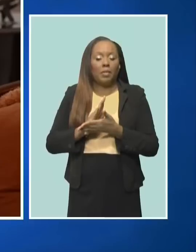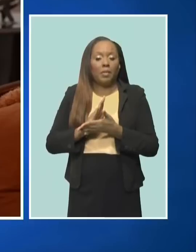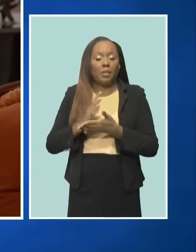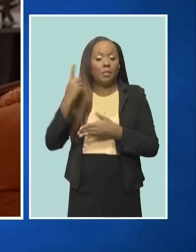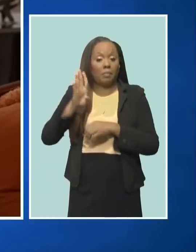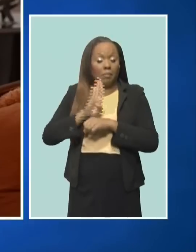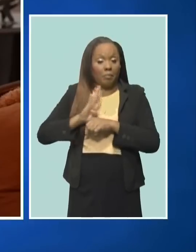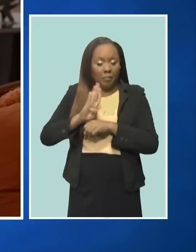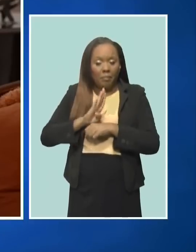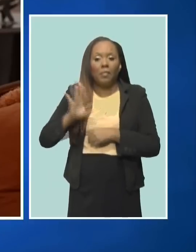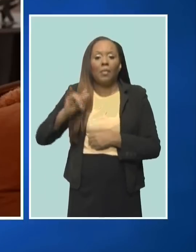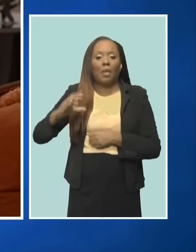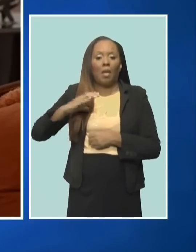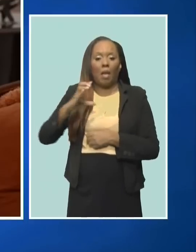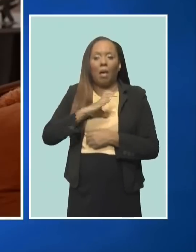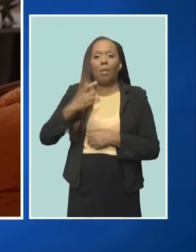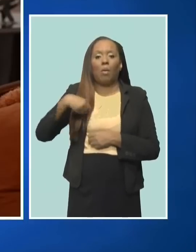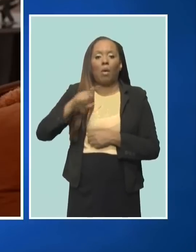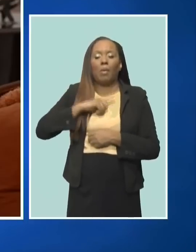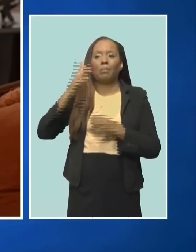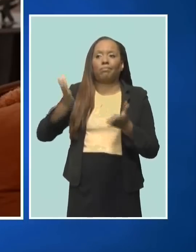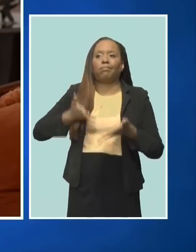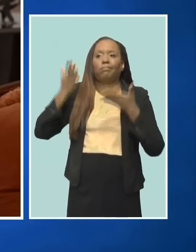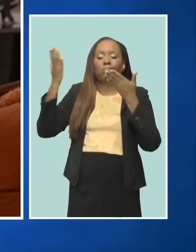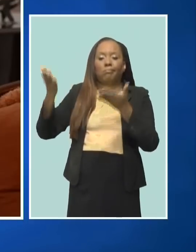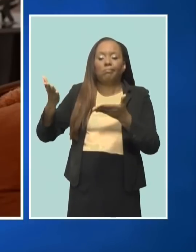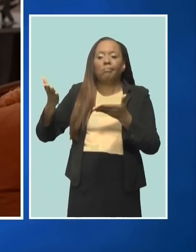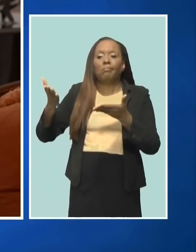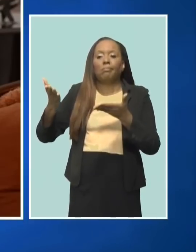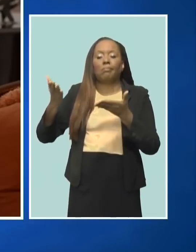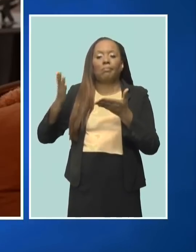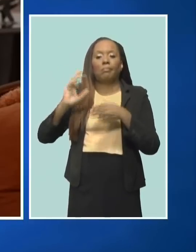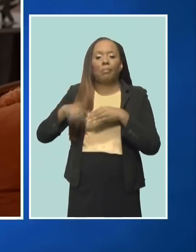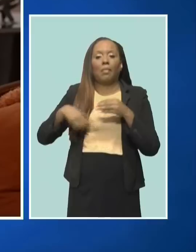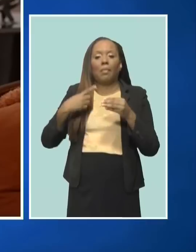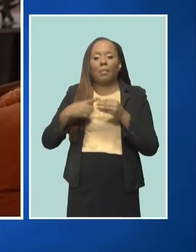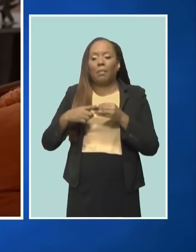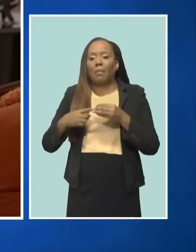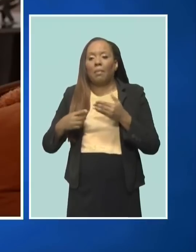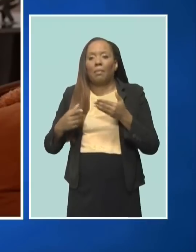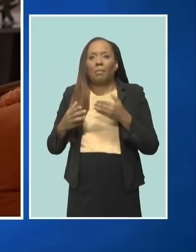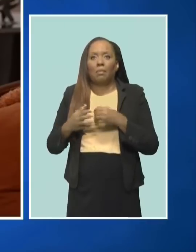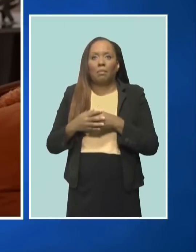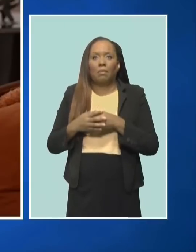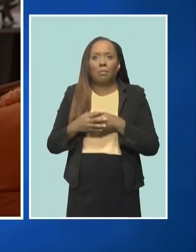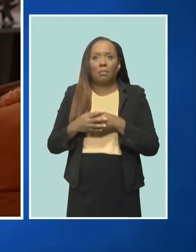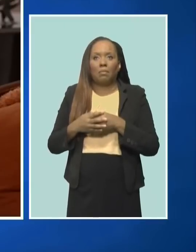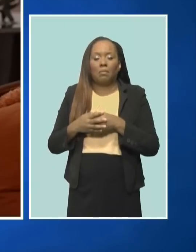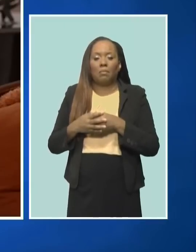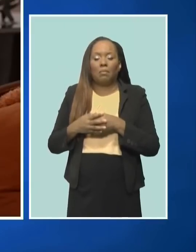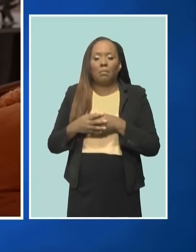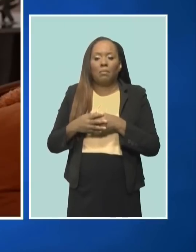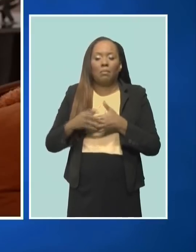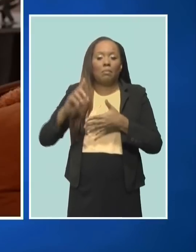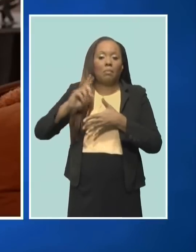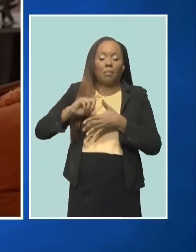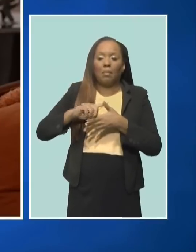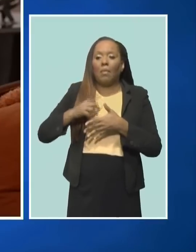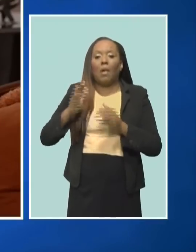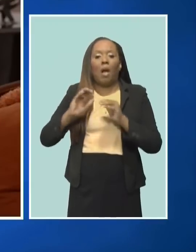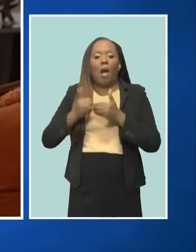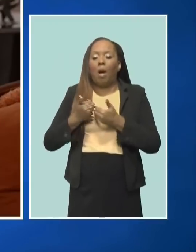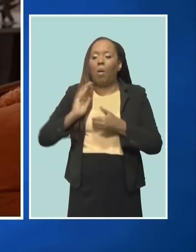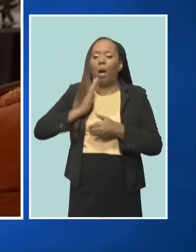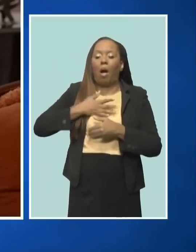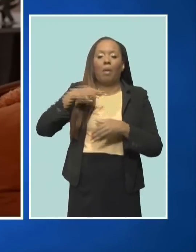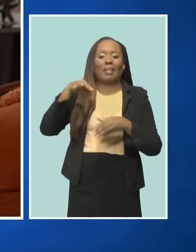has recommended the maintenance of the status quo in respect of matters such as first past the post outcome at elections and elections being called